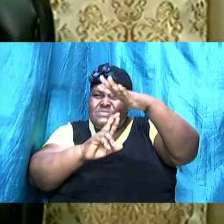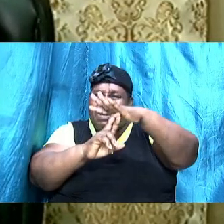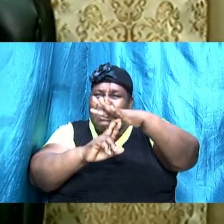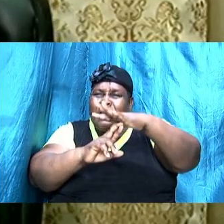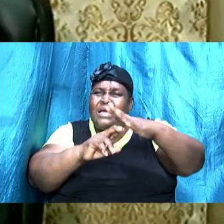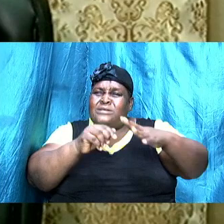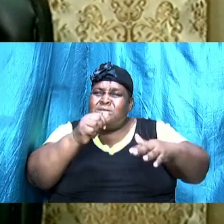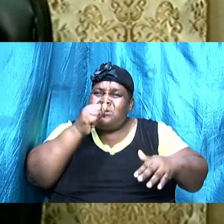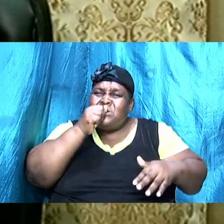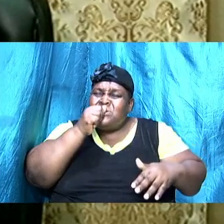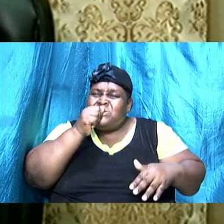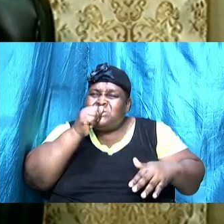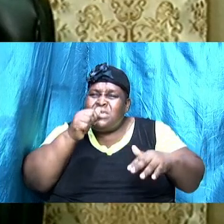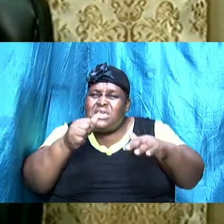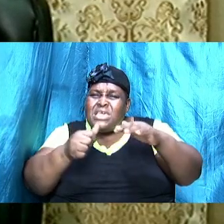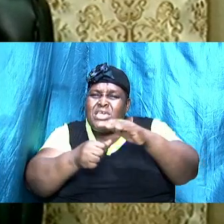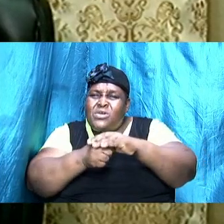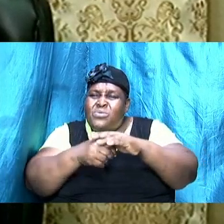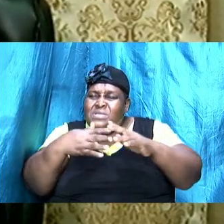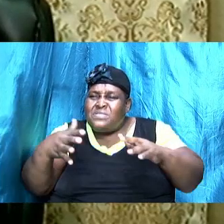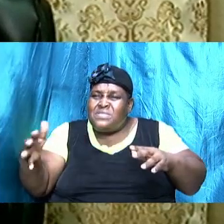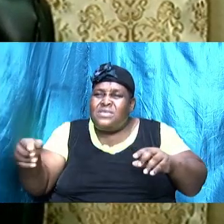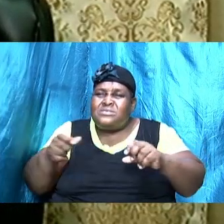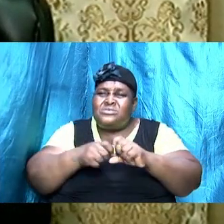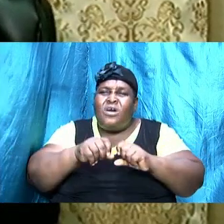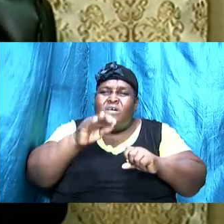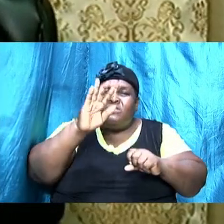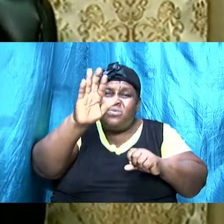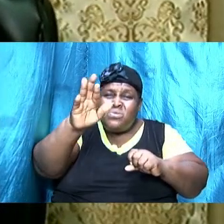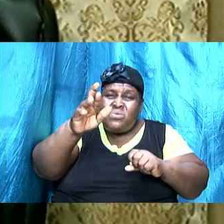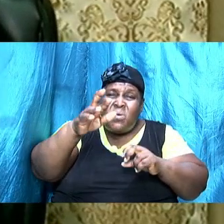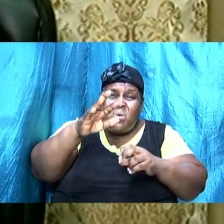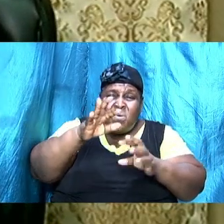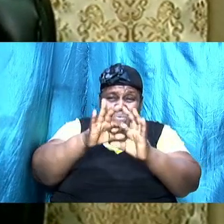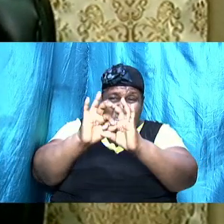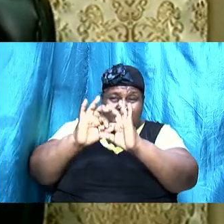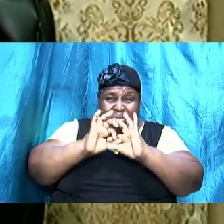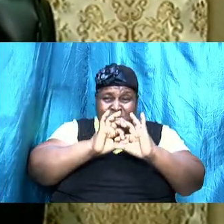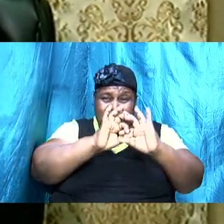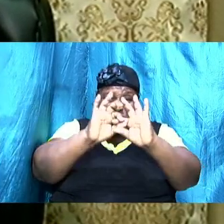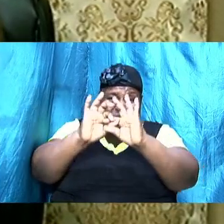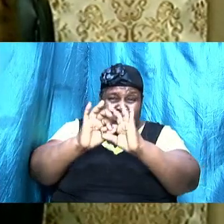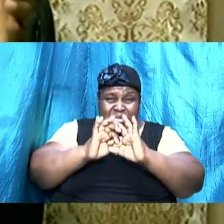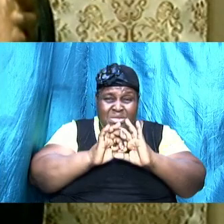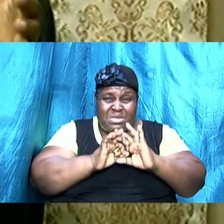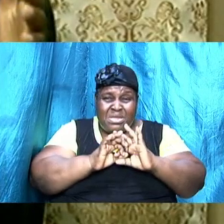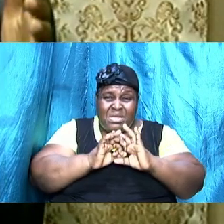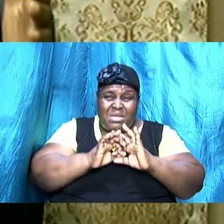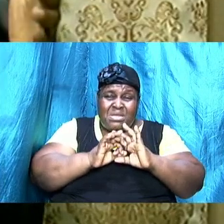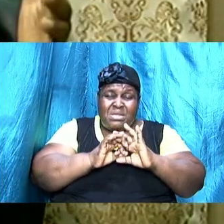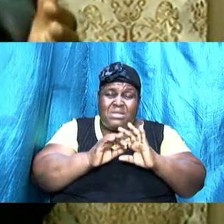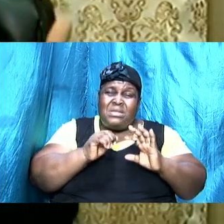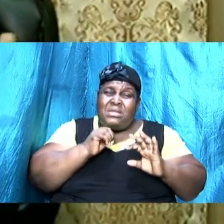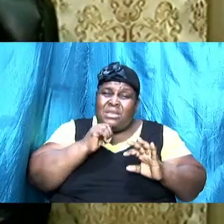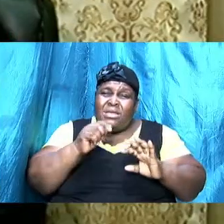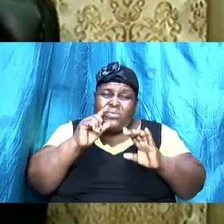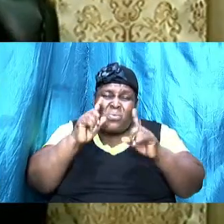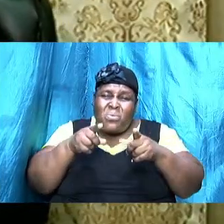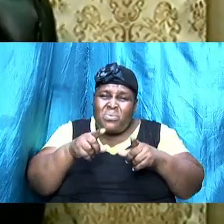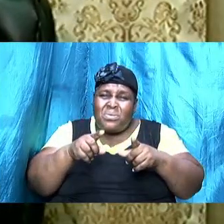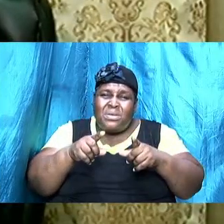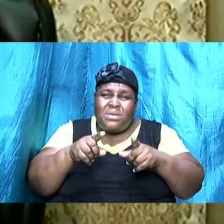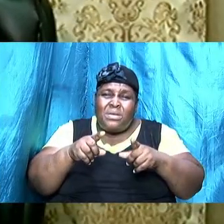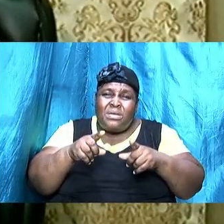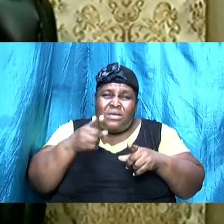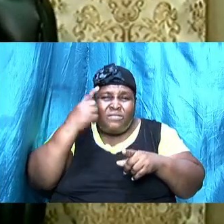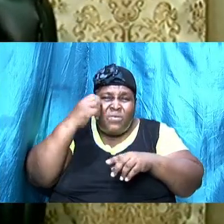your relationship? This is not you going for help and you go to a leader or you go to some counselor or advisor